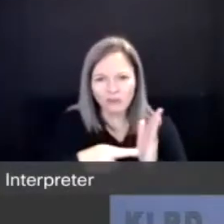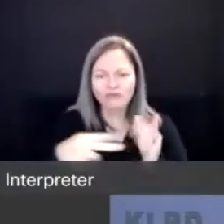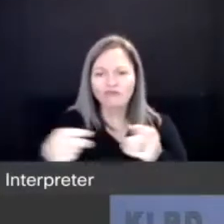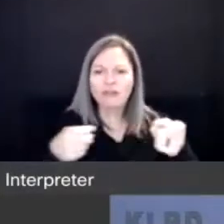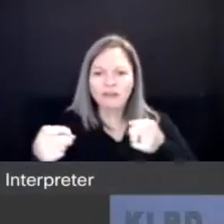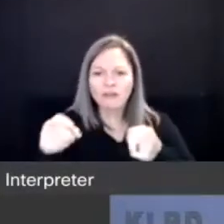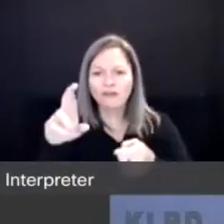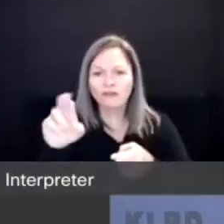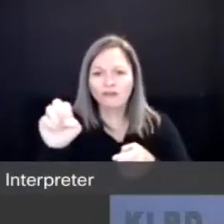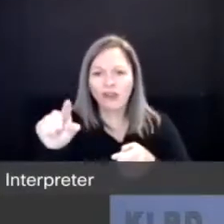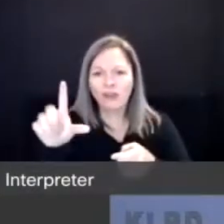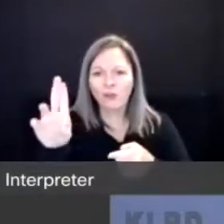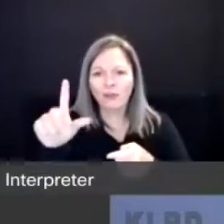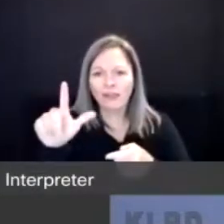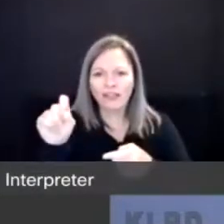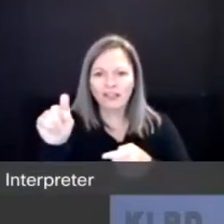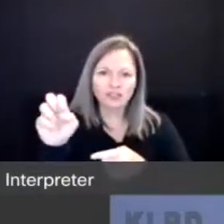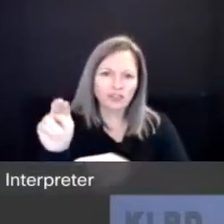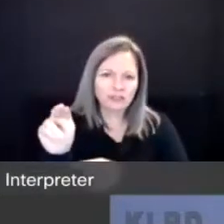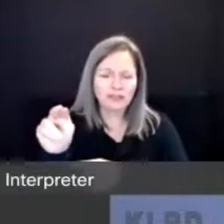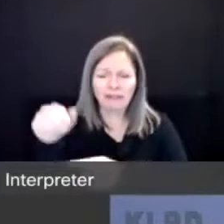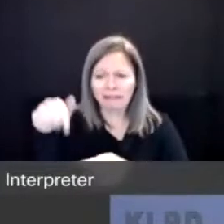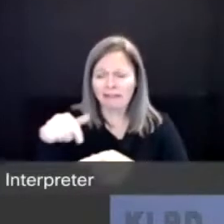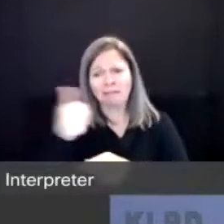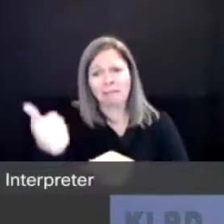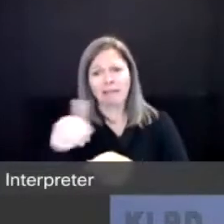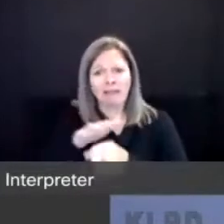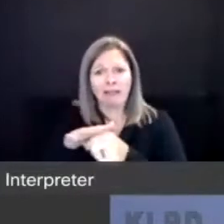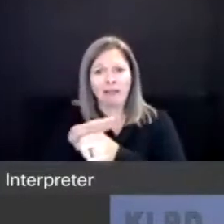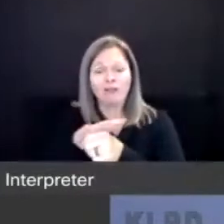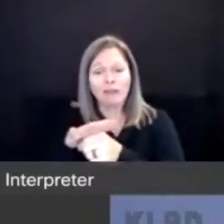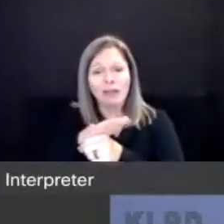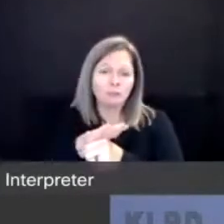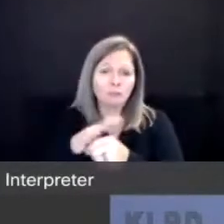just another area that